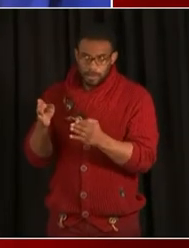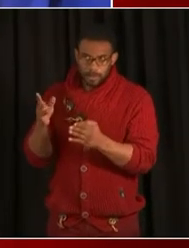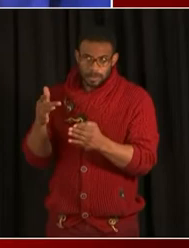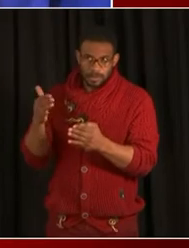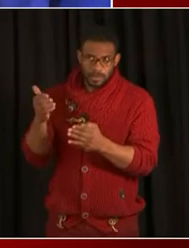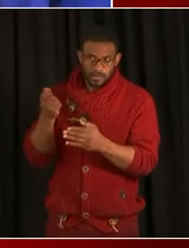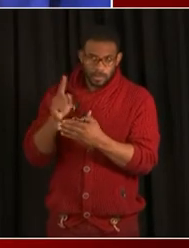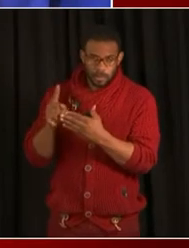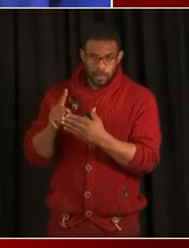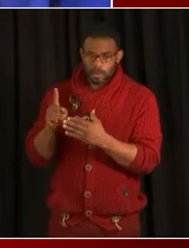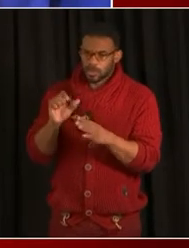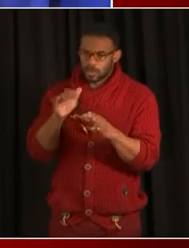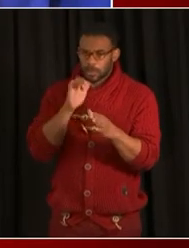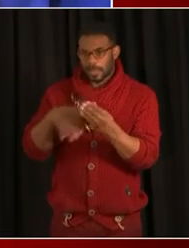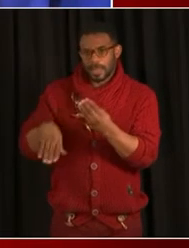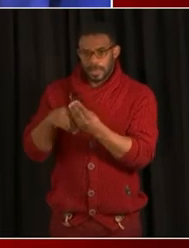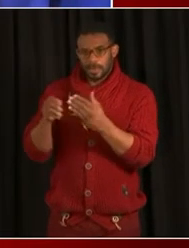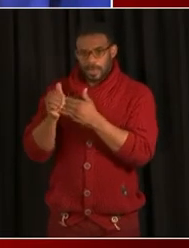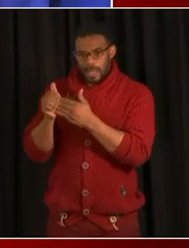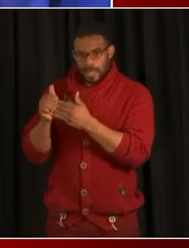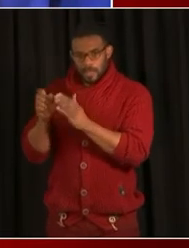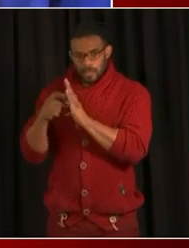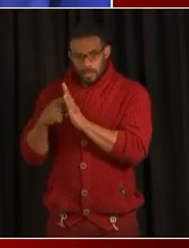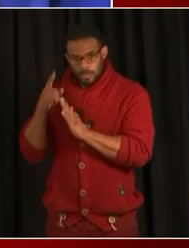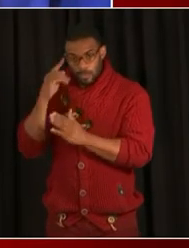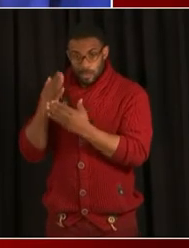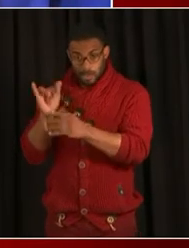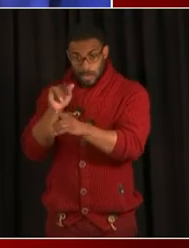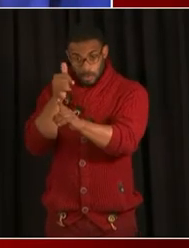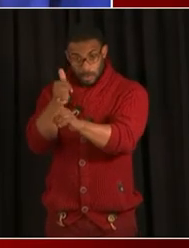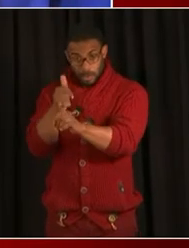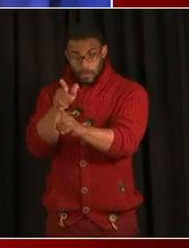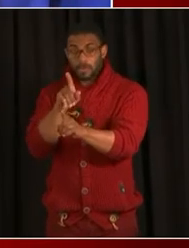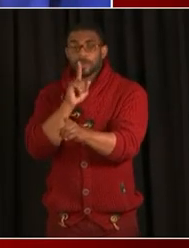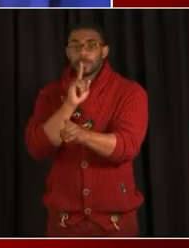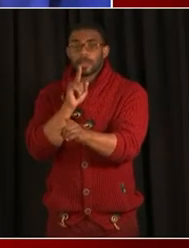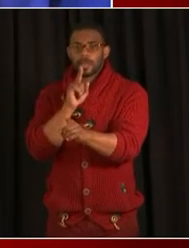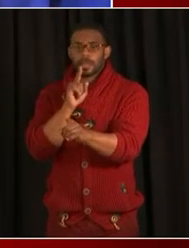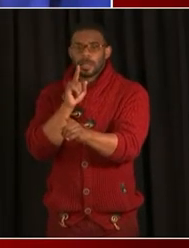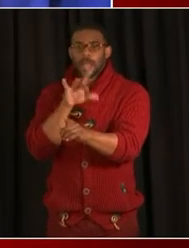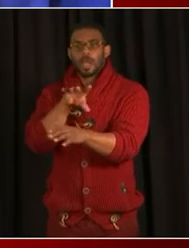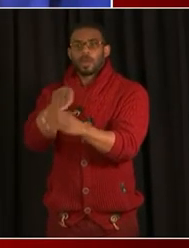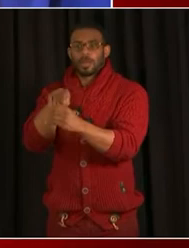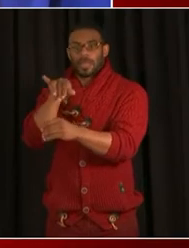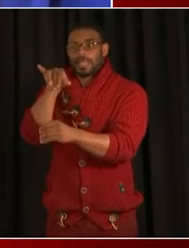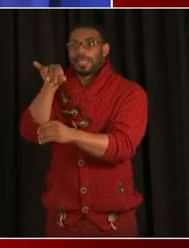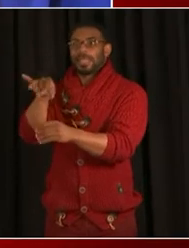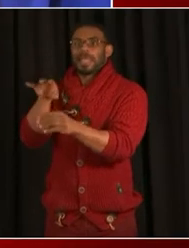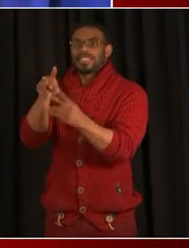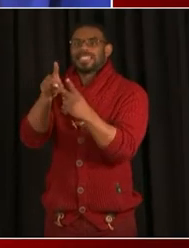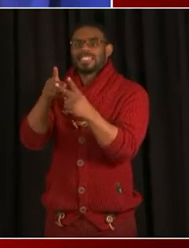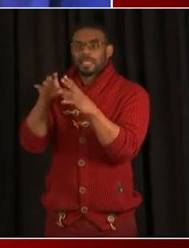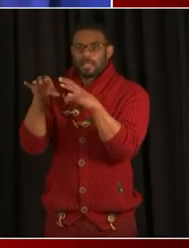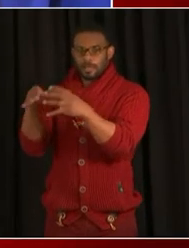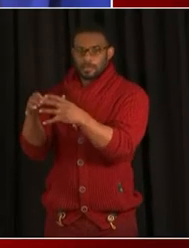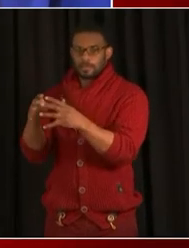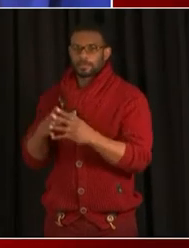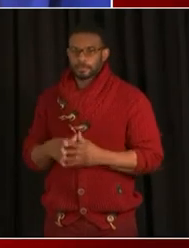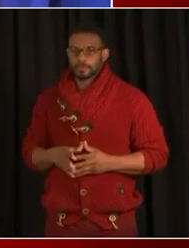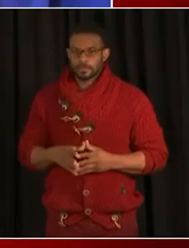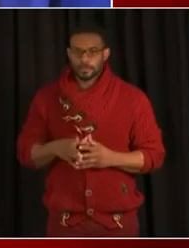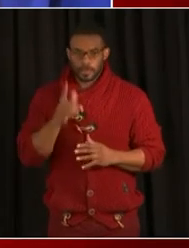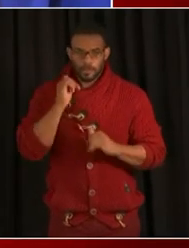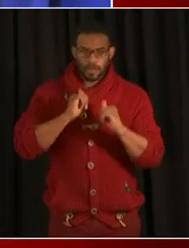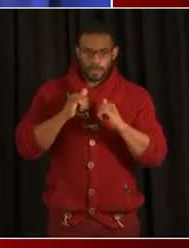in the following weeks. So there'll be additional guidance. So for someone like yourself, you would be included in that part 2